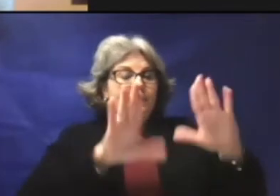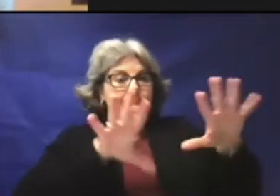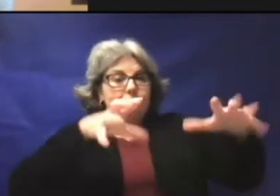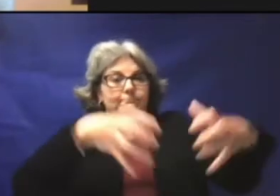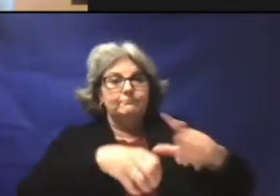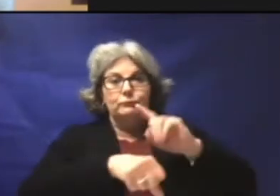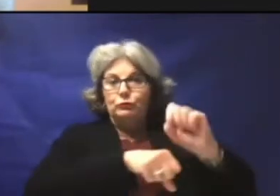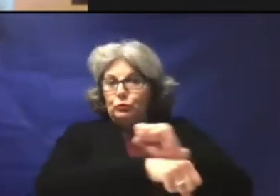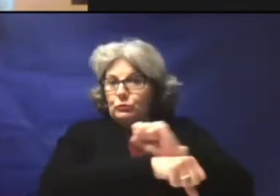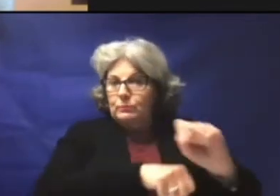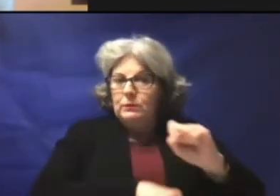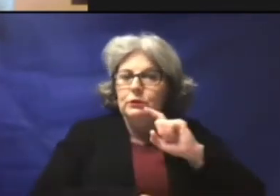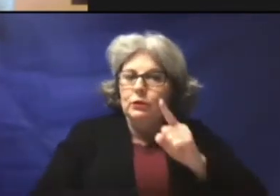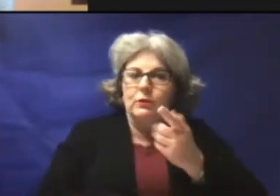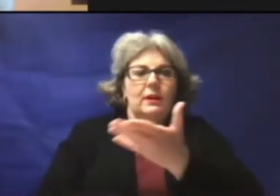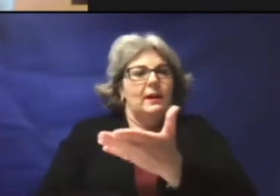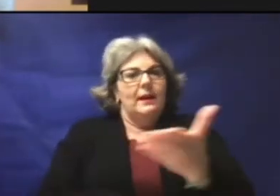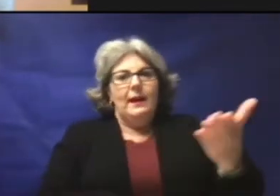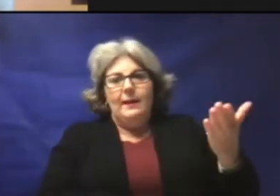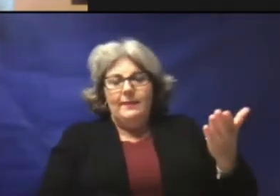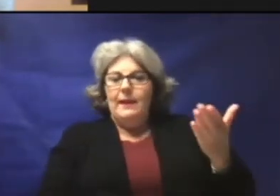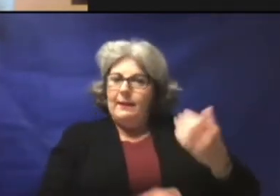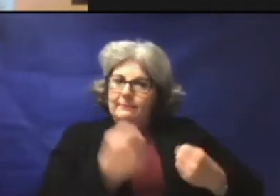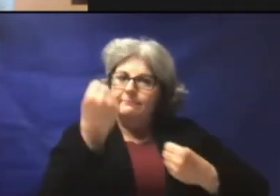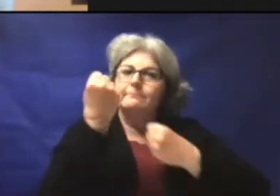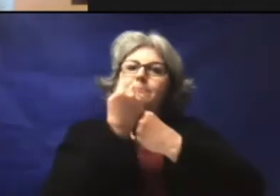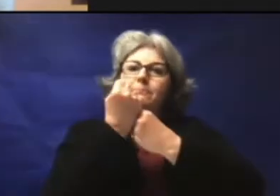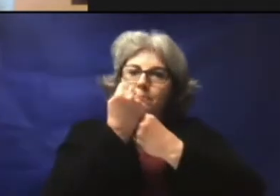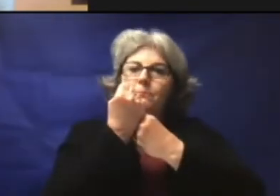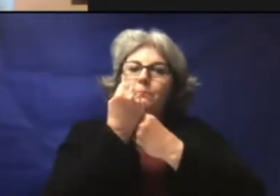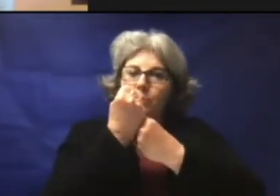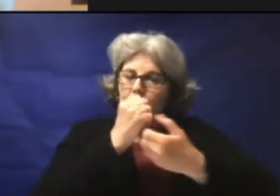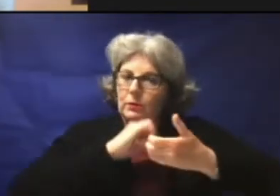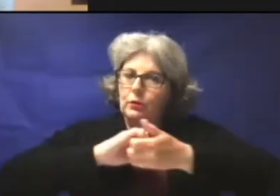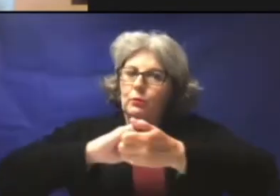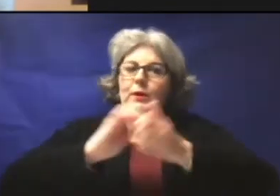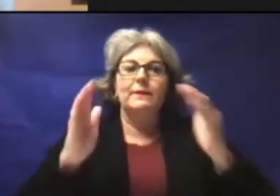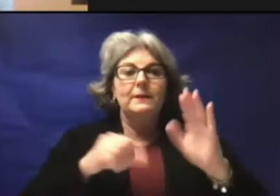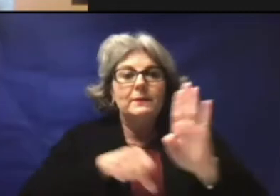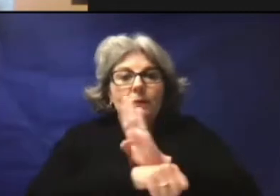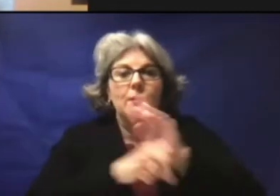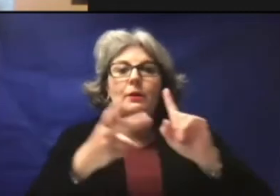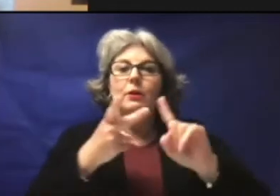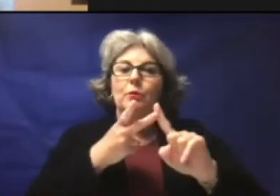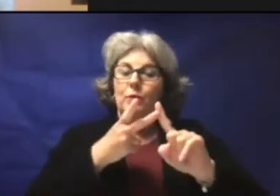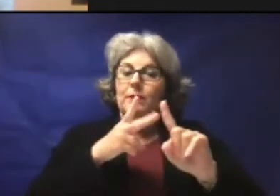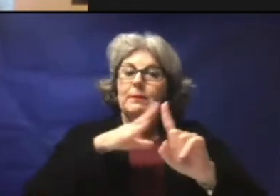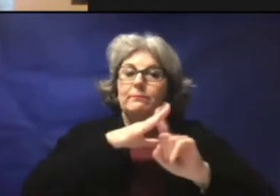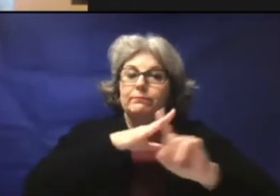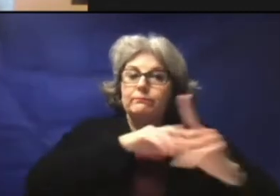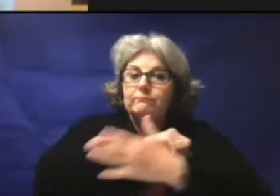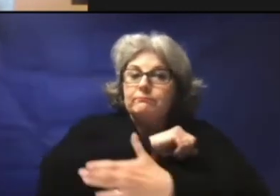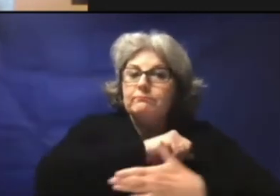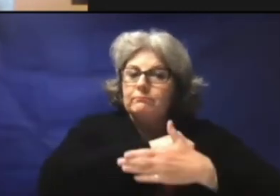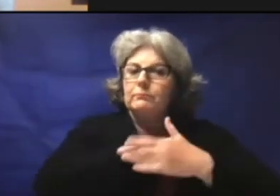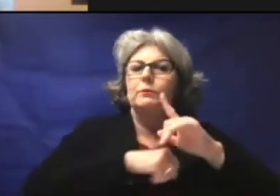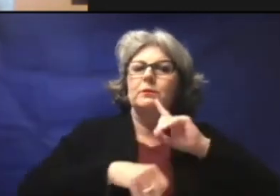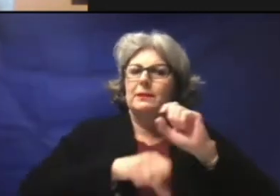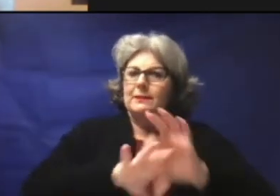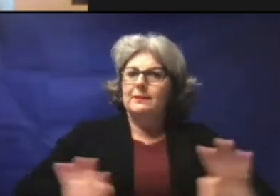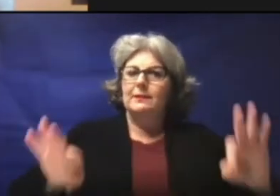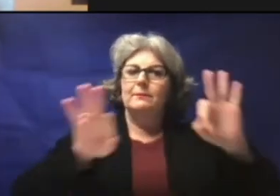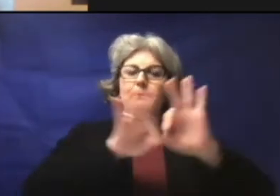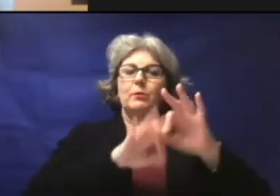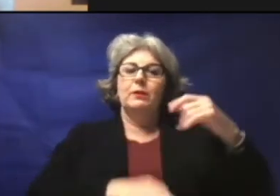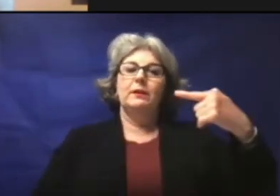really is, and how they can stand with these small businesses, with these refugees. I think it's really important for Gavin